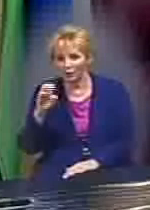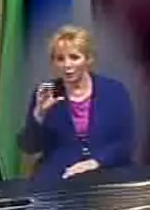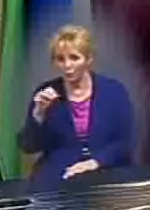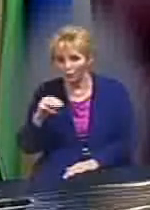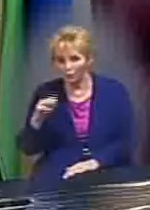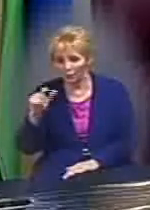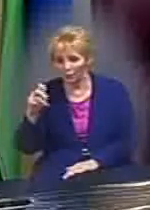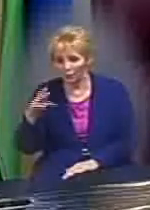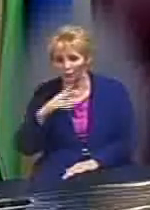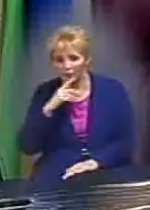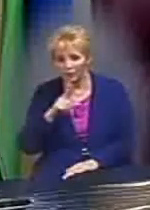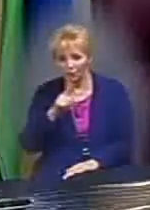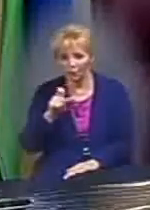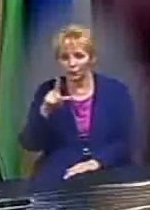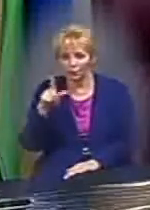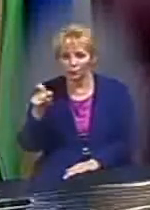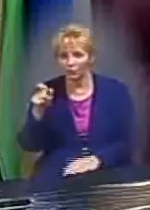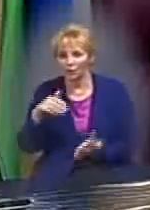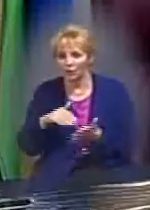the amount of